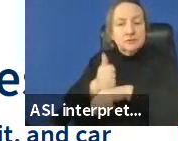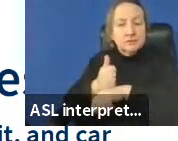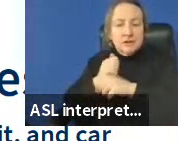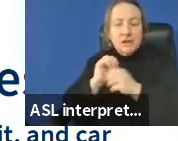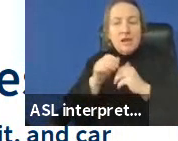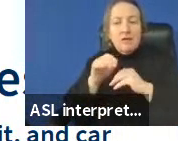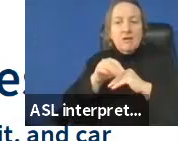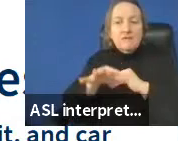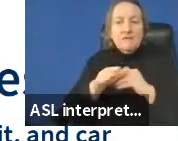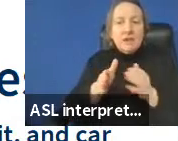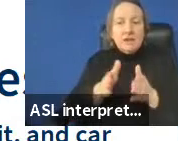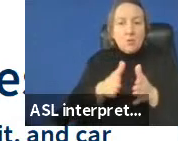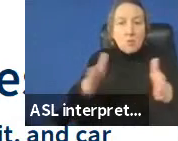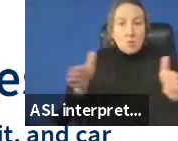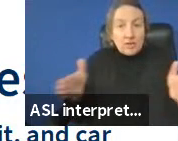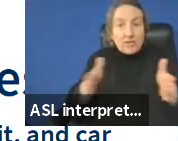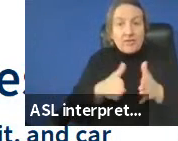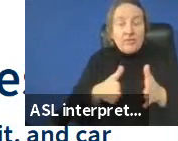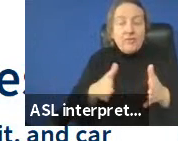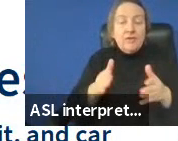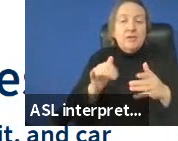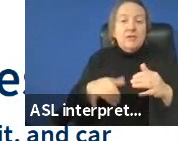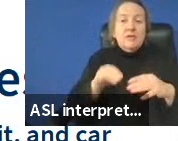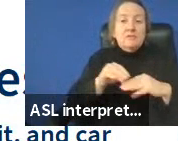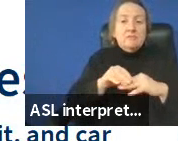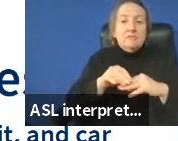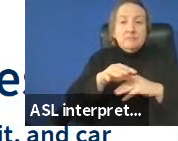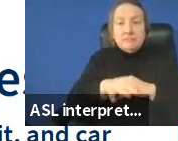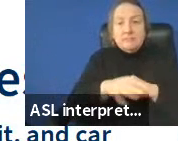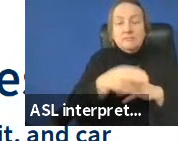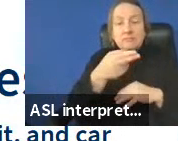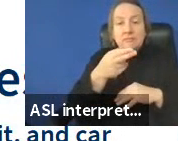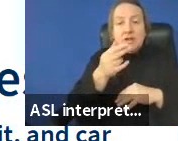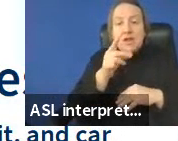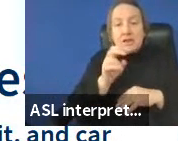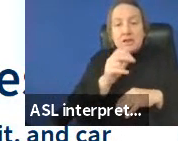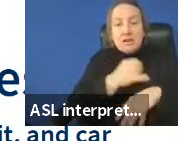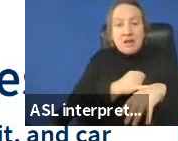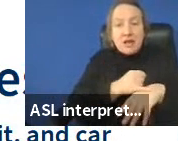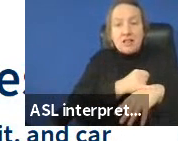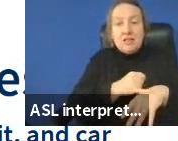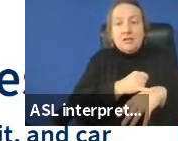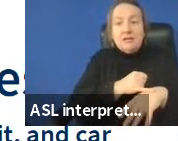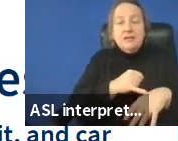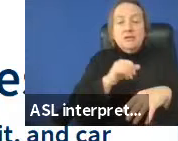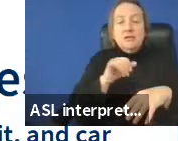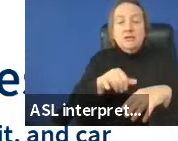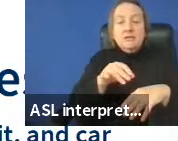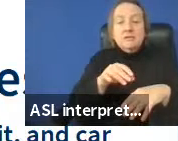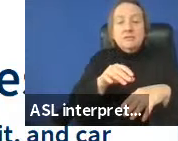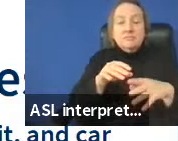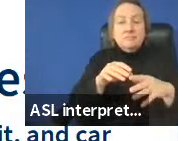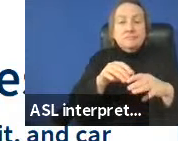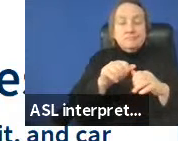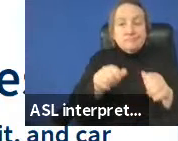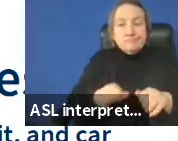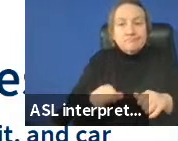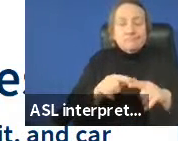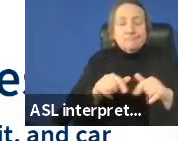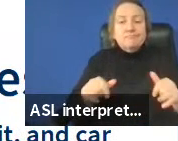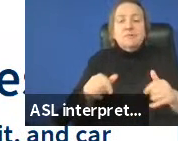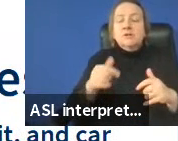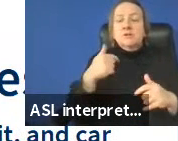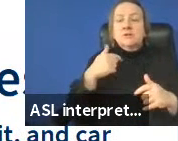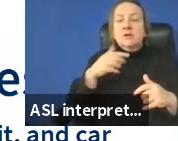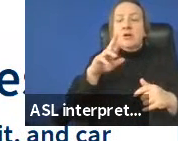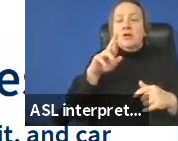affect the width, the impacts of Hayden Island, the footprint, and the traffic flow associated with those. So the range is what we